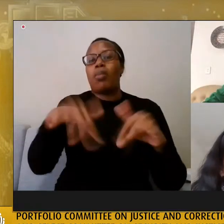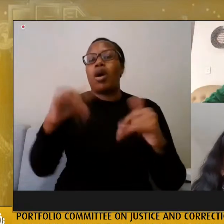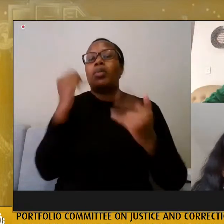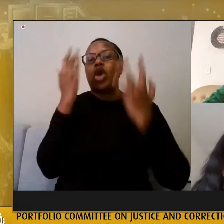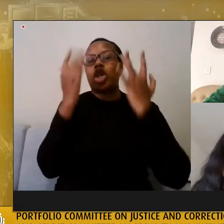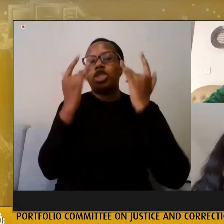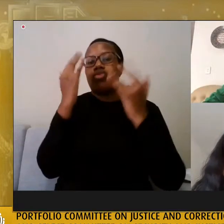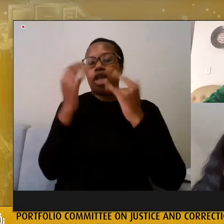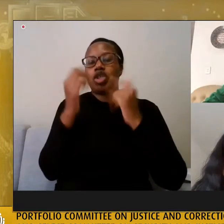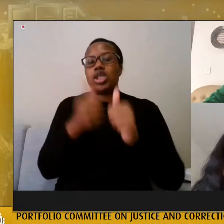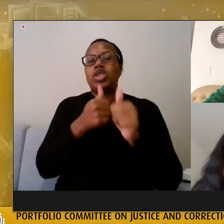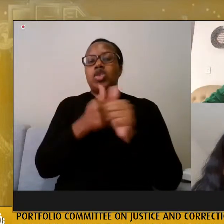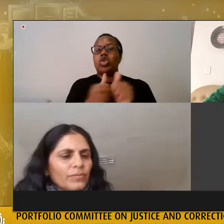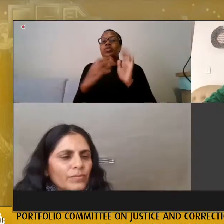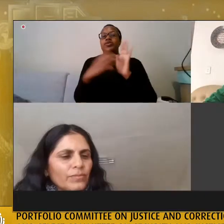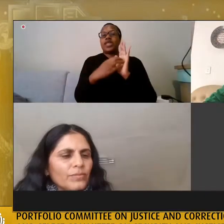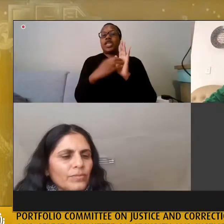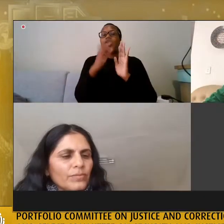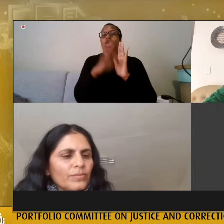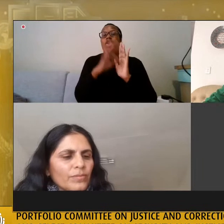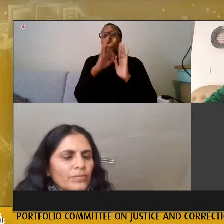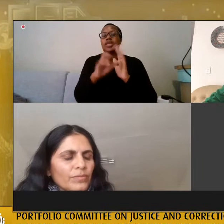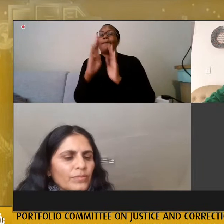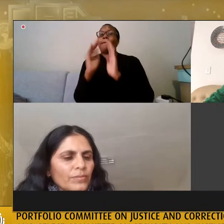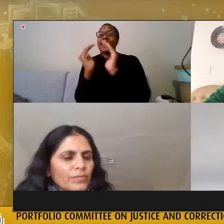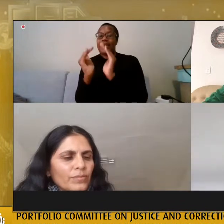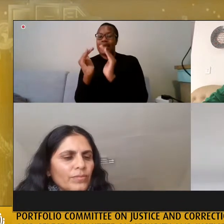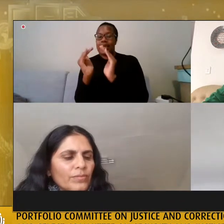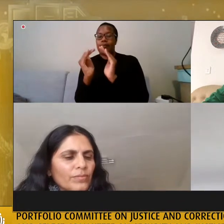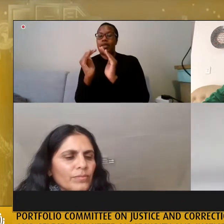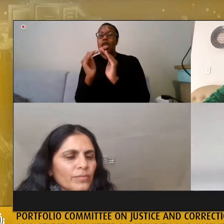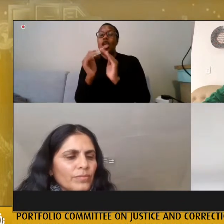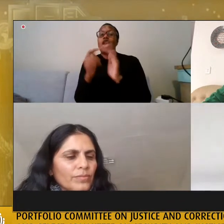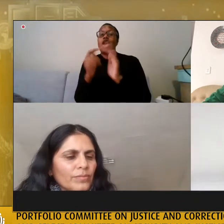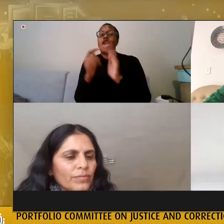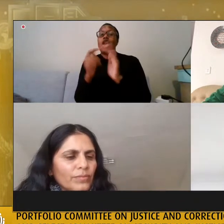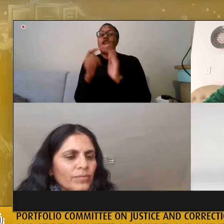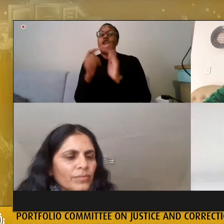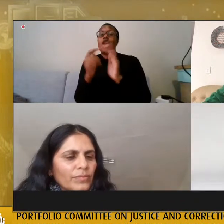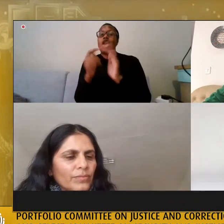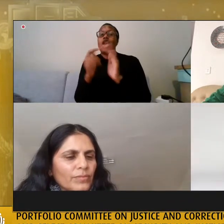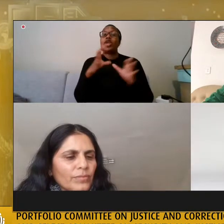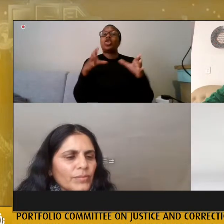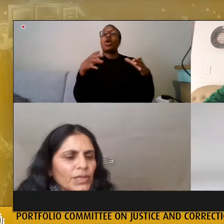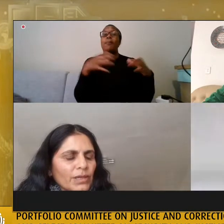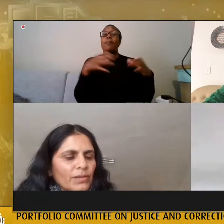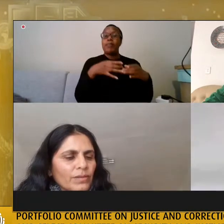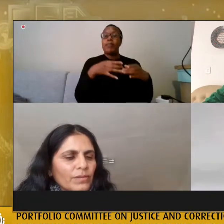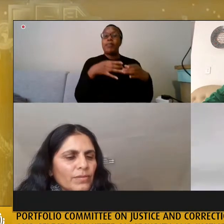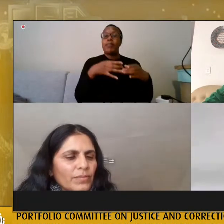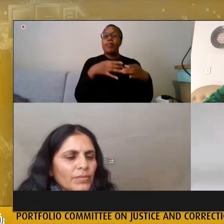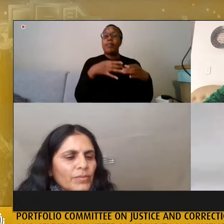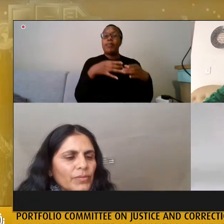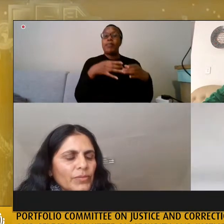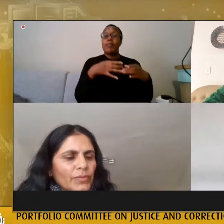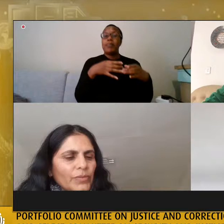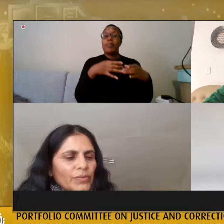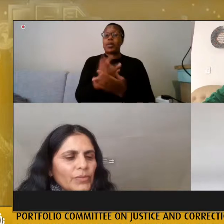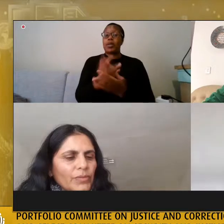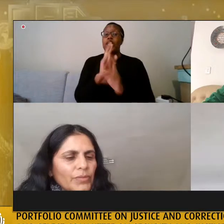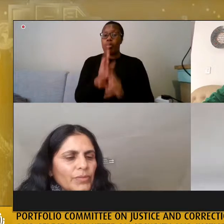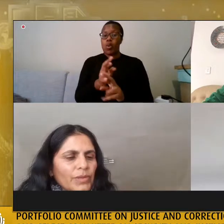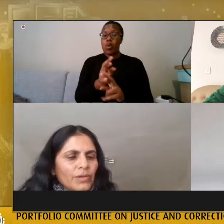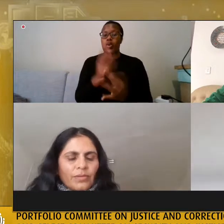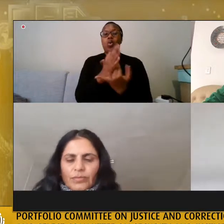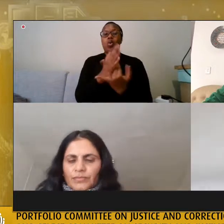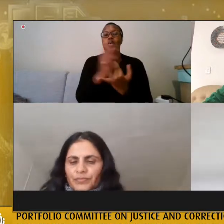Section 13(3)(b), which requires the Magistrates Commission to table this report within a period